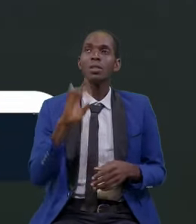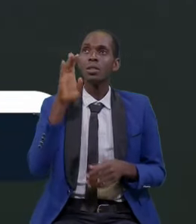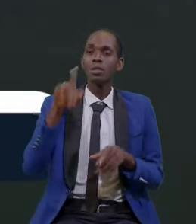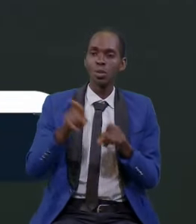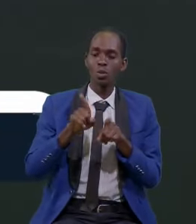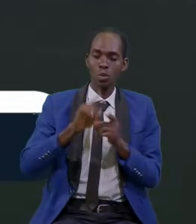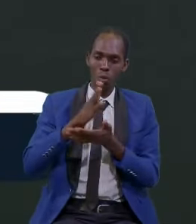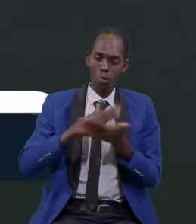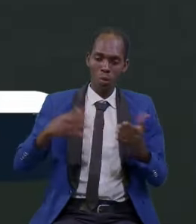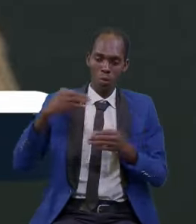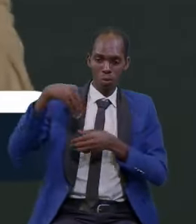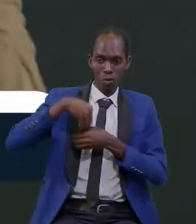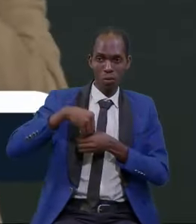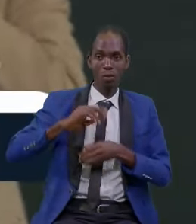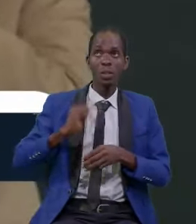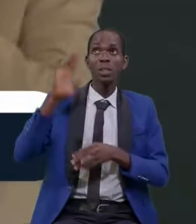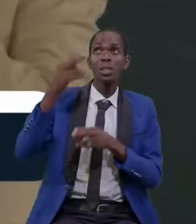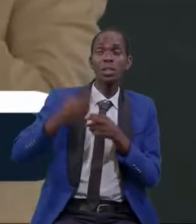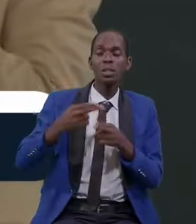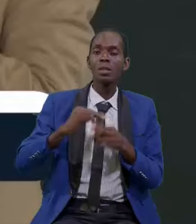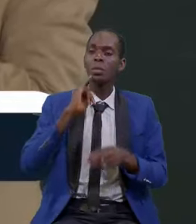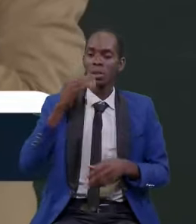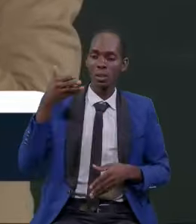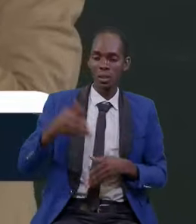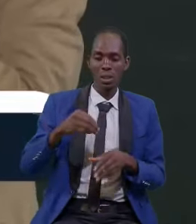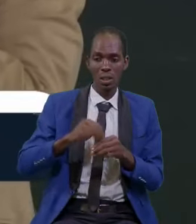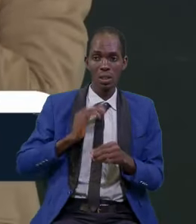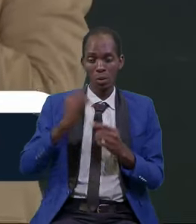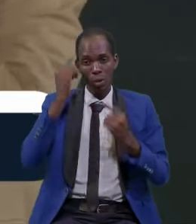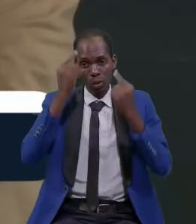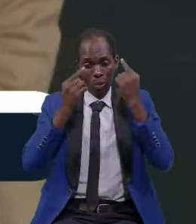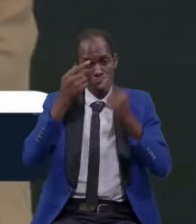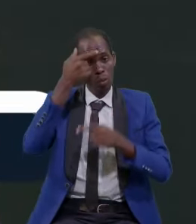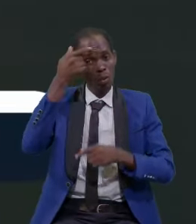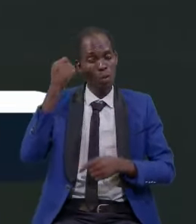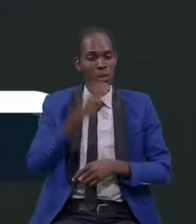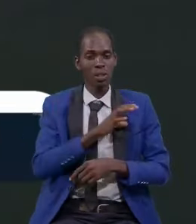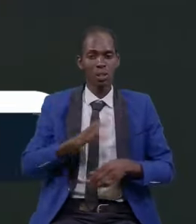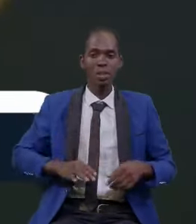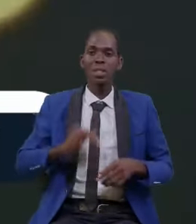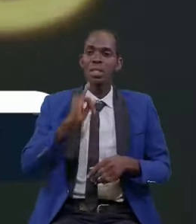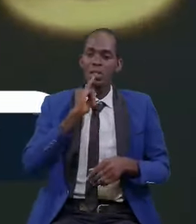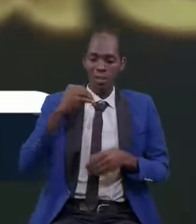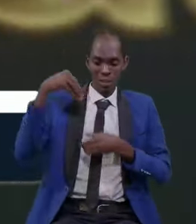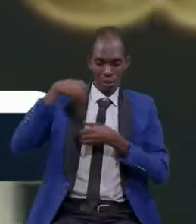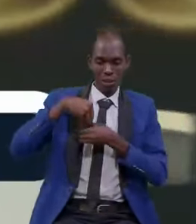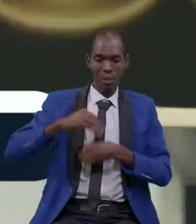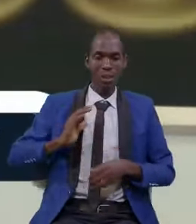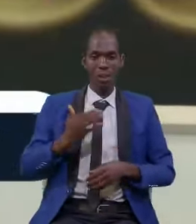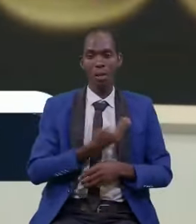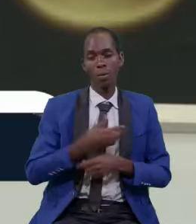thoughts, the name is there. Because Christ is present in our heart. Christ